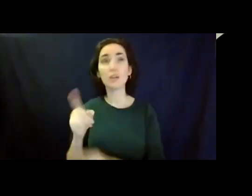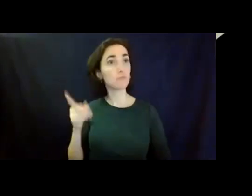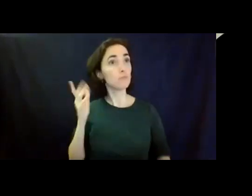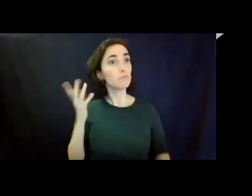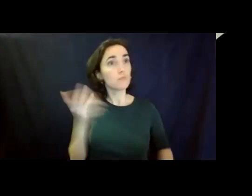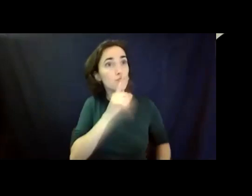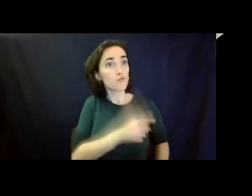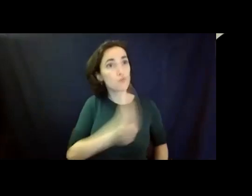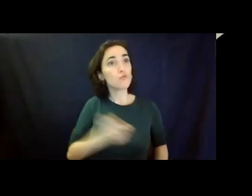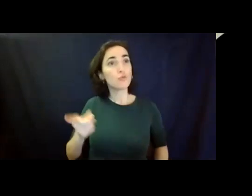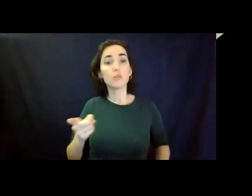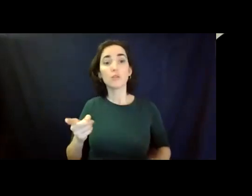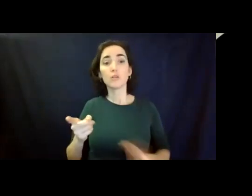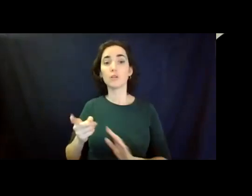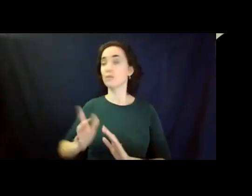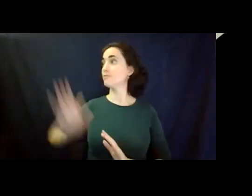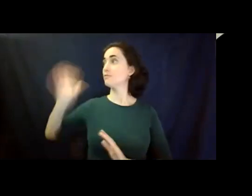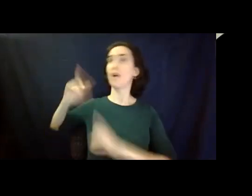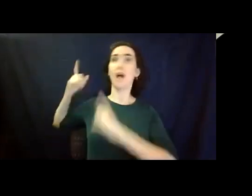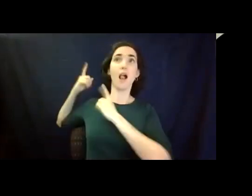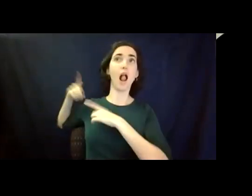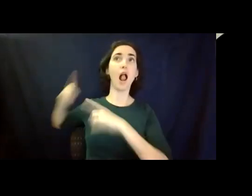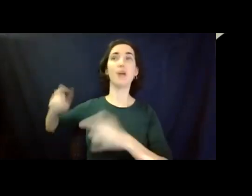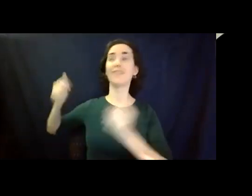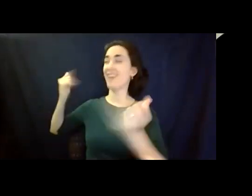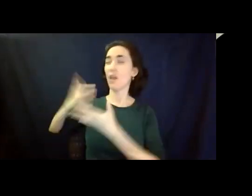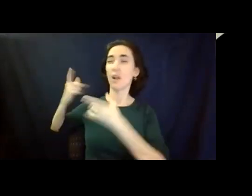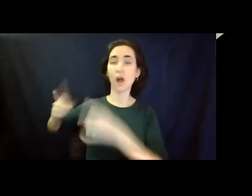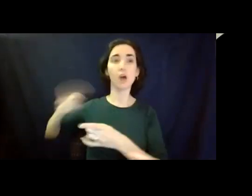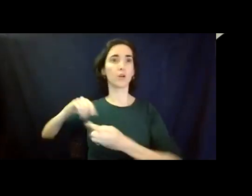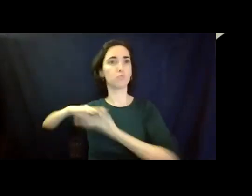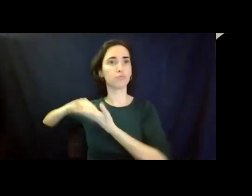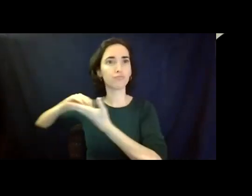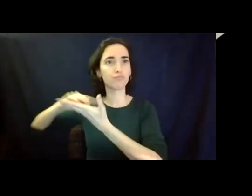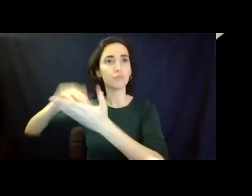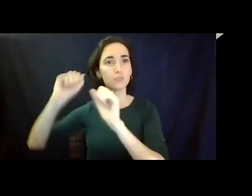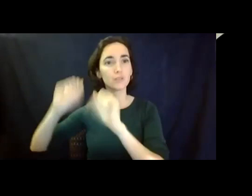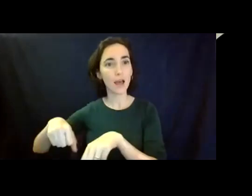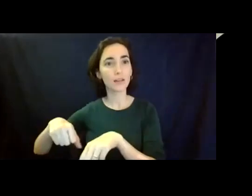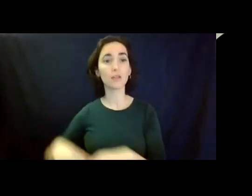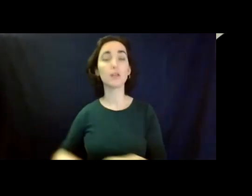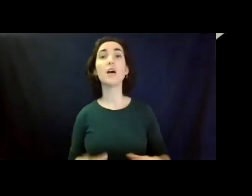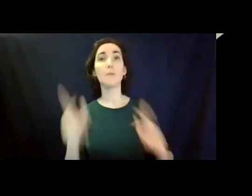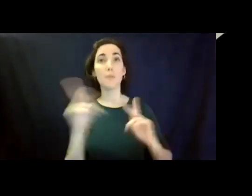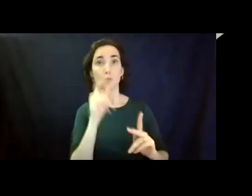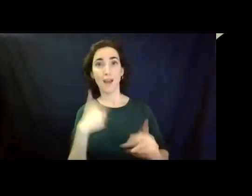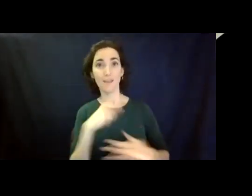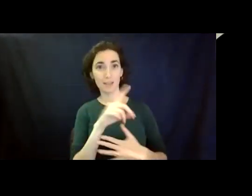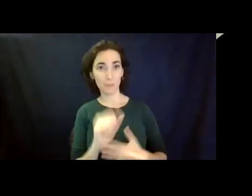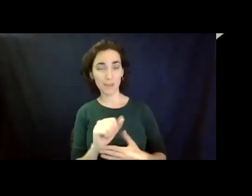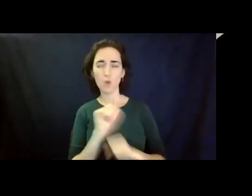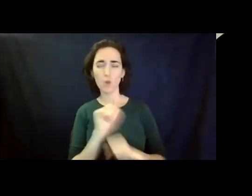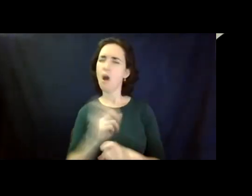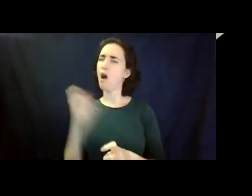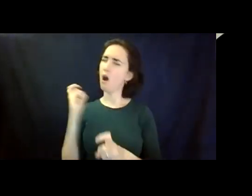can definitely learn from everything that happened in the past. I mean, people with disabilities worked so hard for so long.